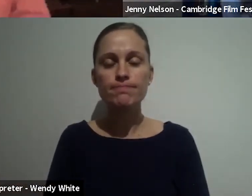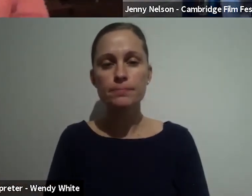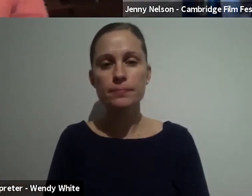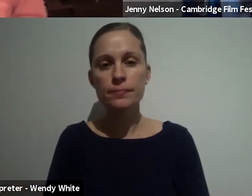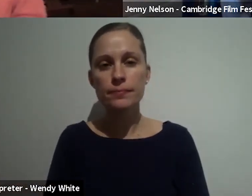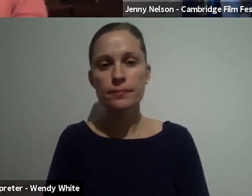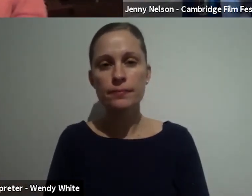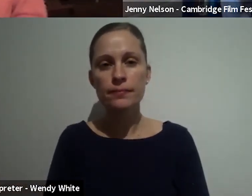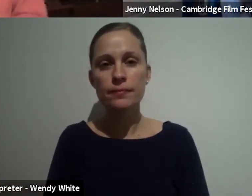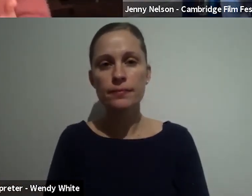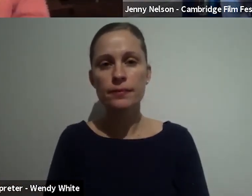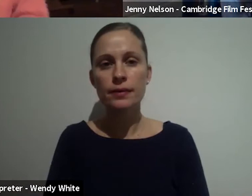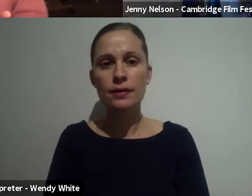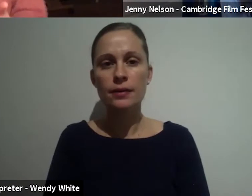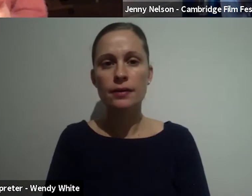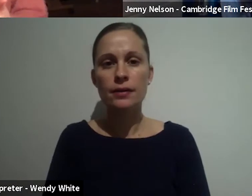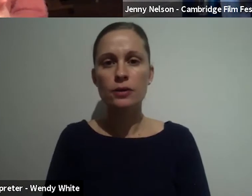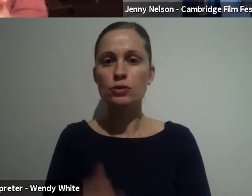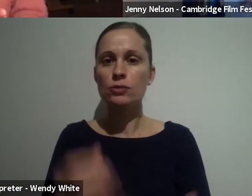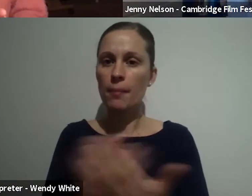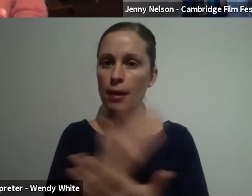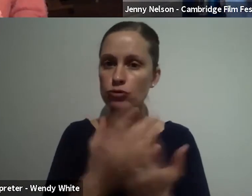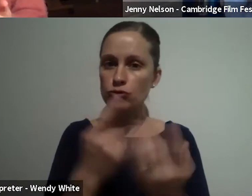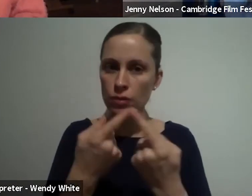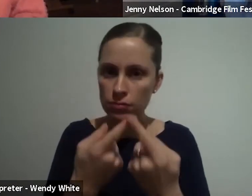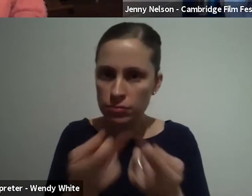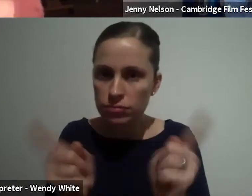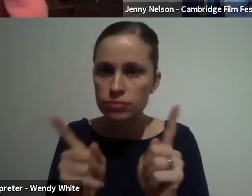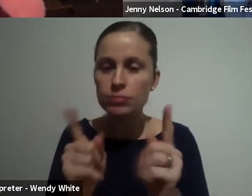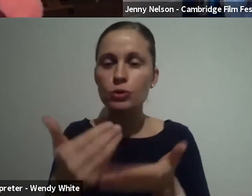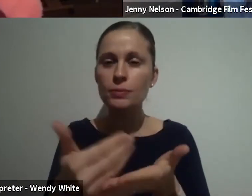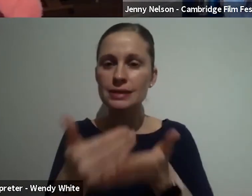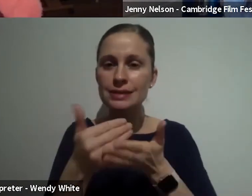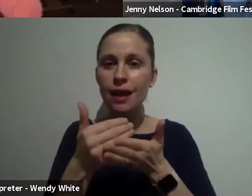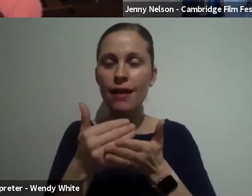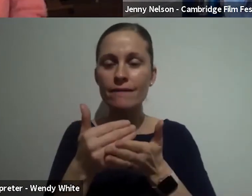to be safe against AIDS and sexual illnesses,